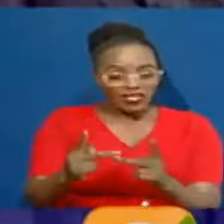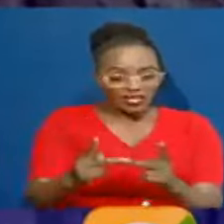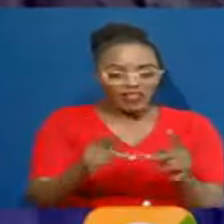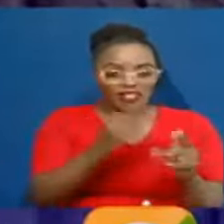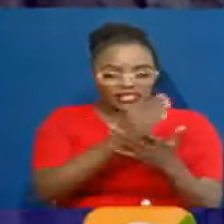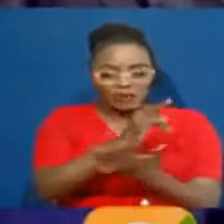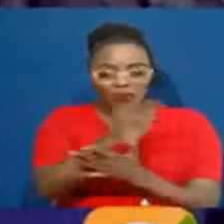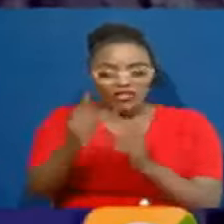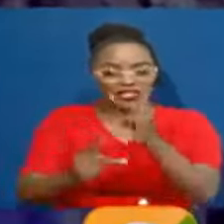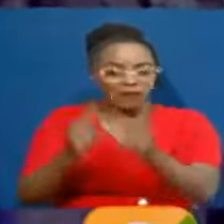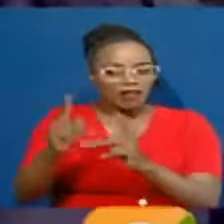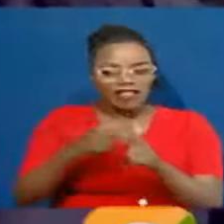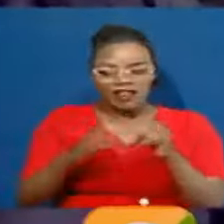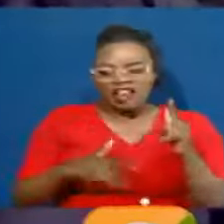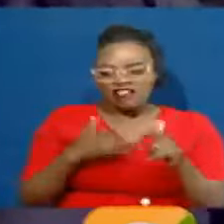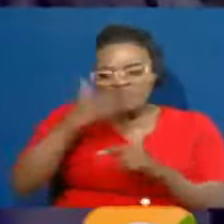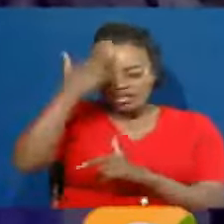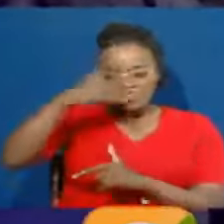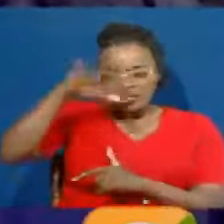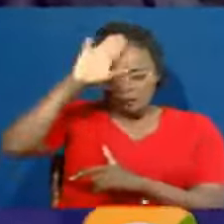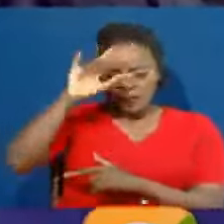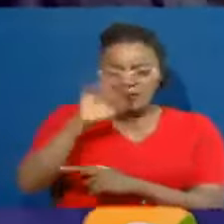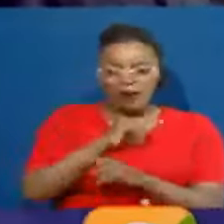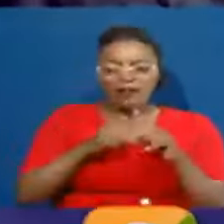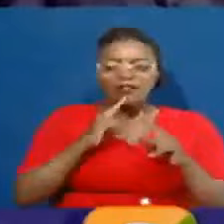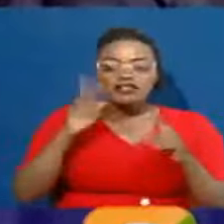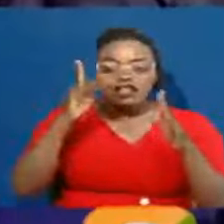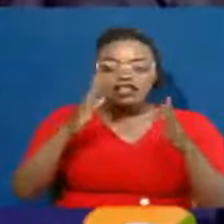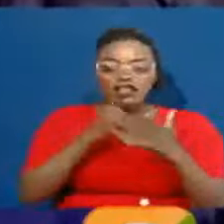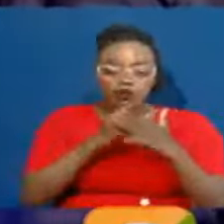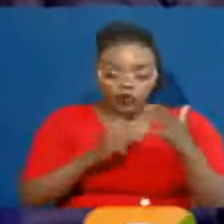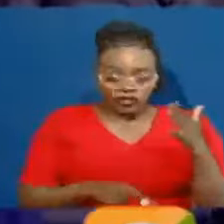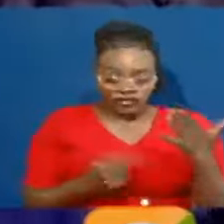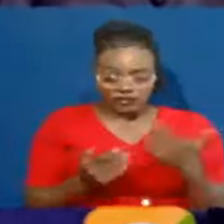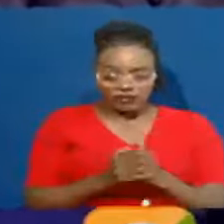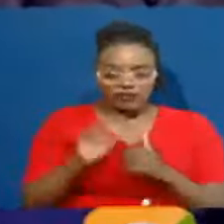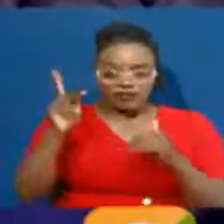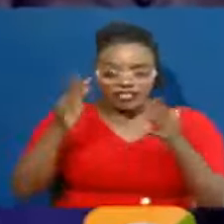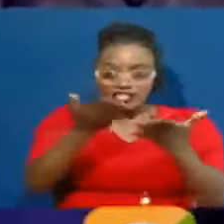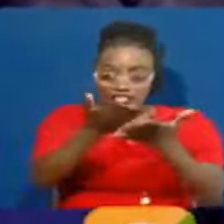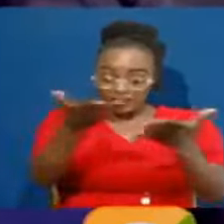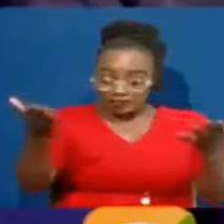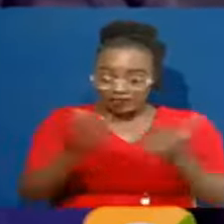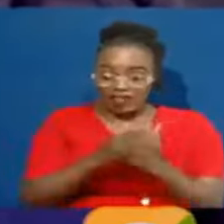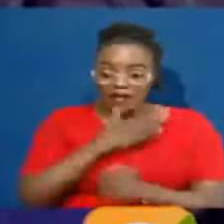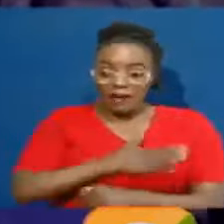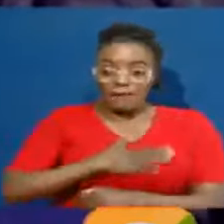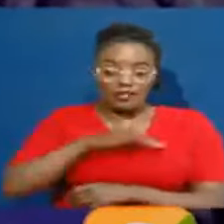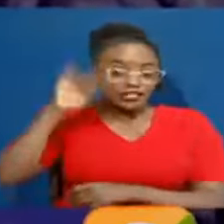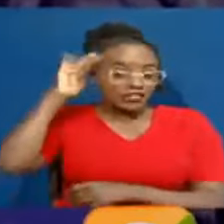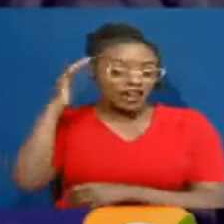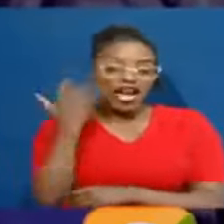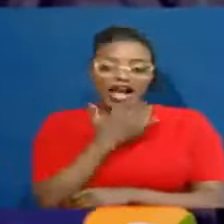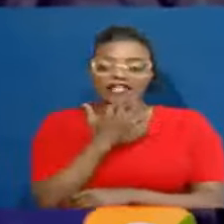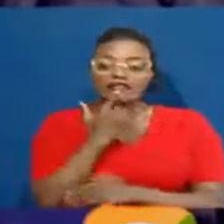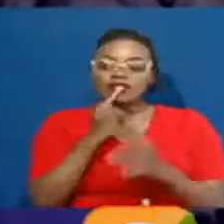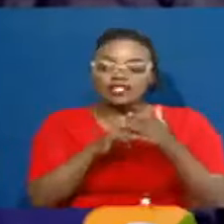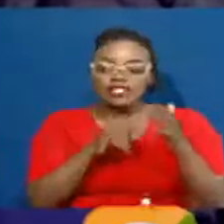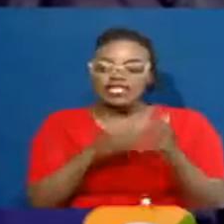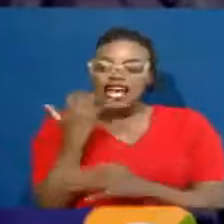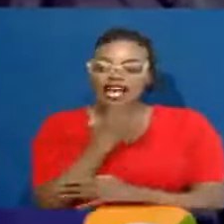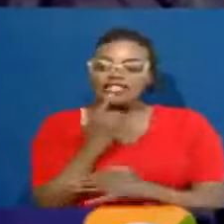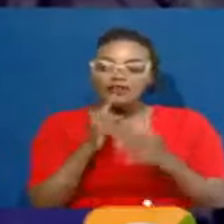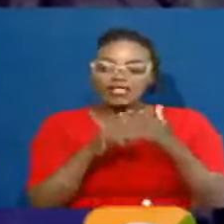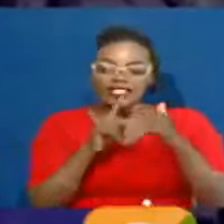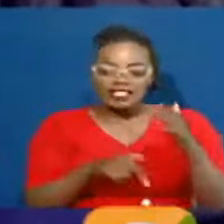some of these processes, I feel very disappointed. But I want to tell Kenyans something. Kenyans, please listen to what Gachagua has said. Gachagua has